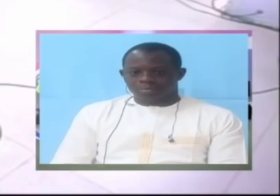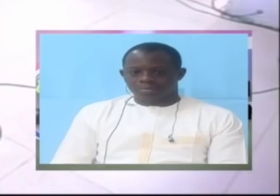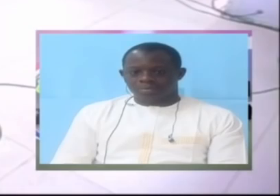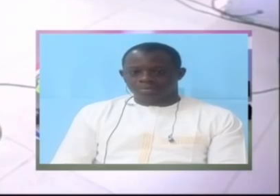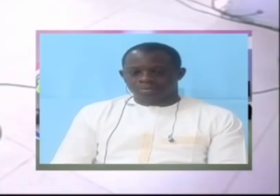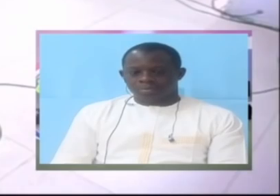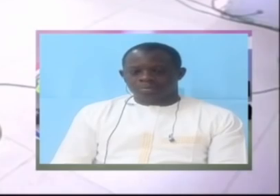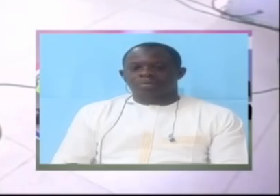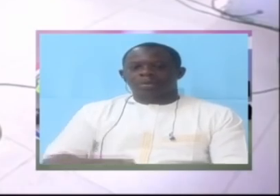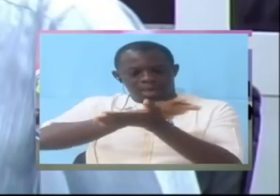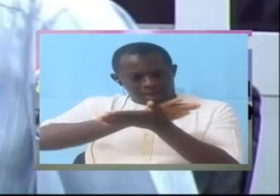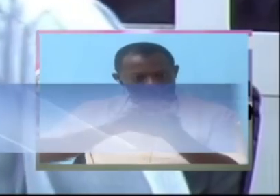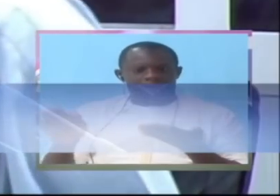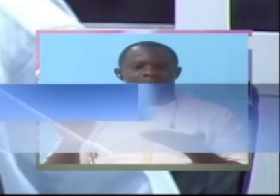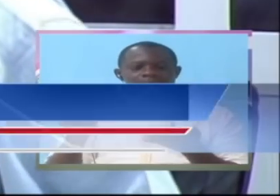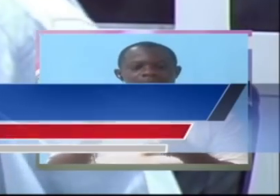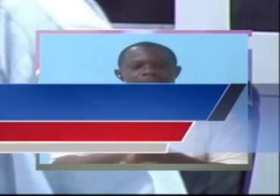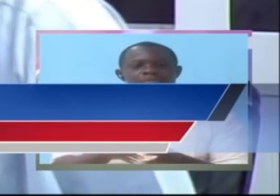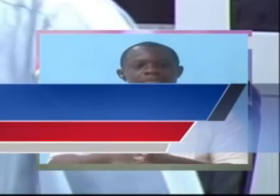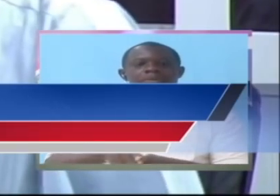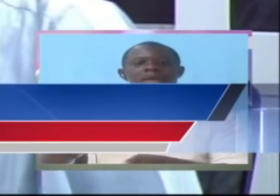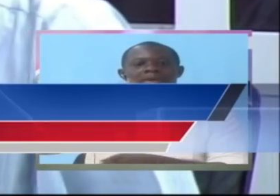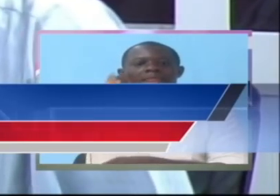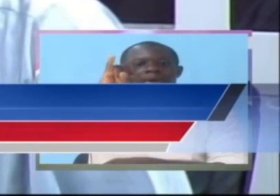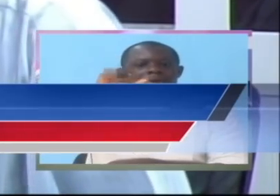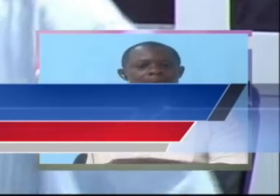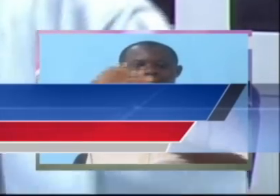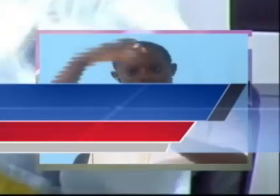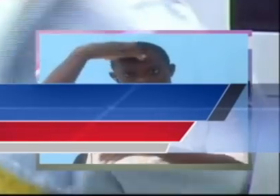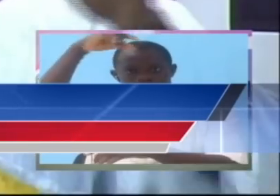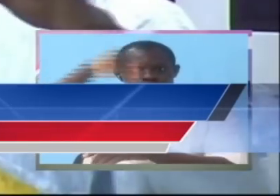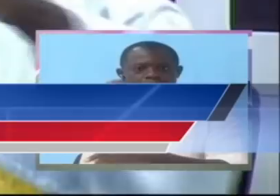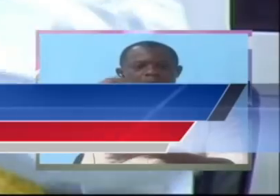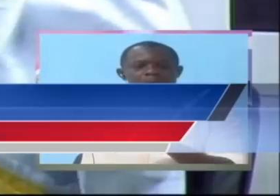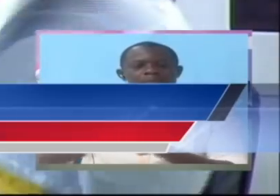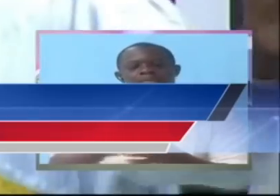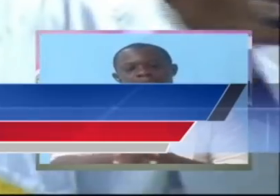close down the NIA. NIA headquarters. The NIA headquarters.